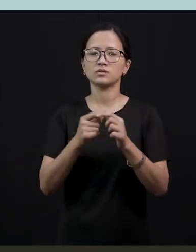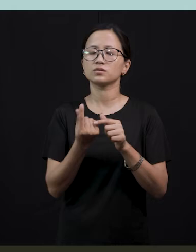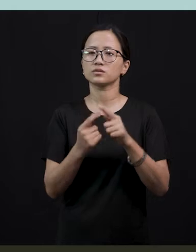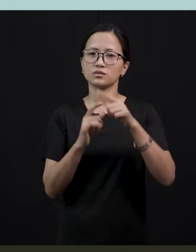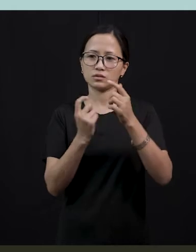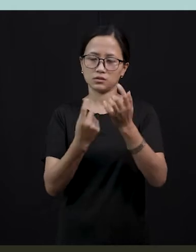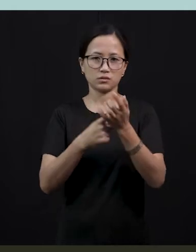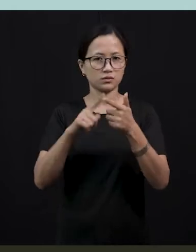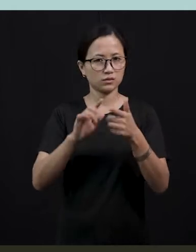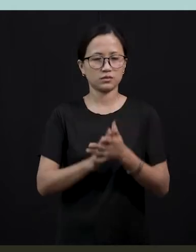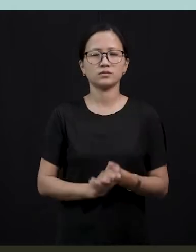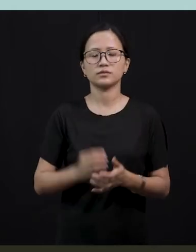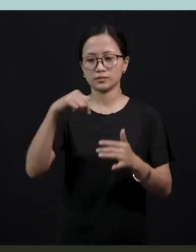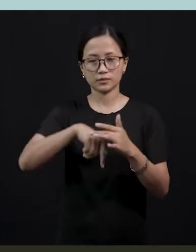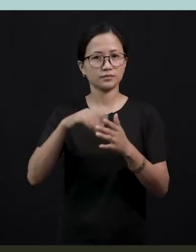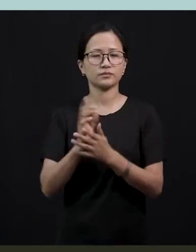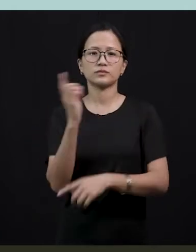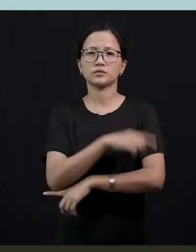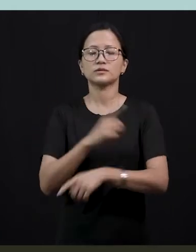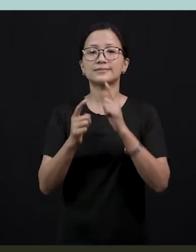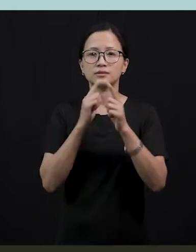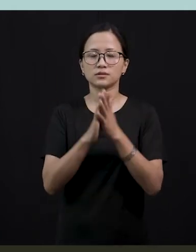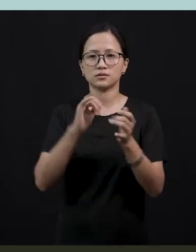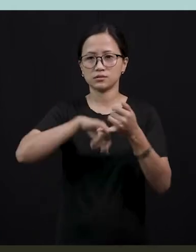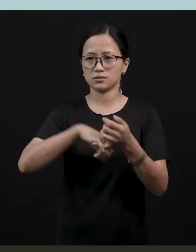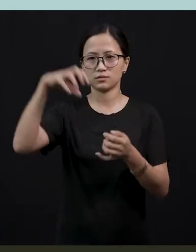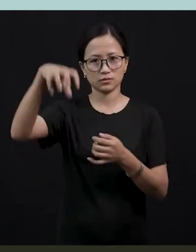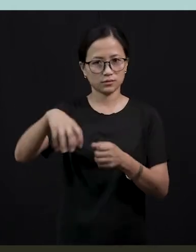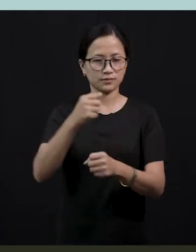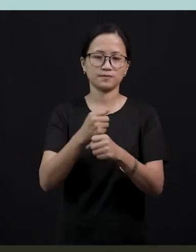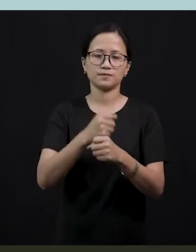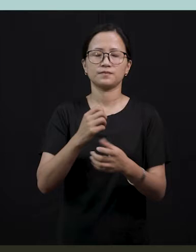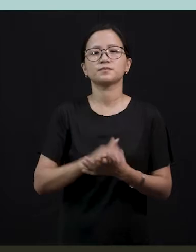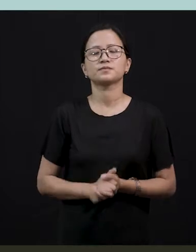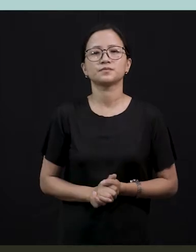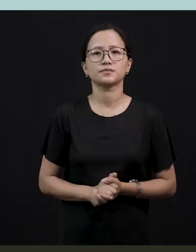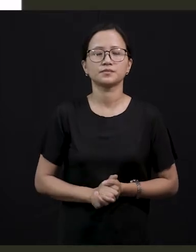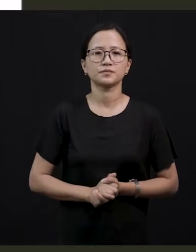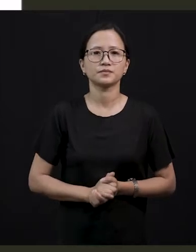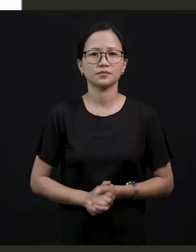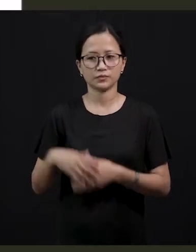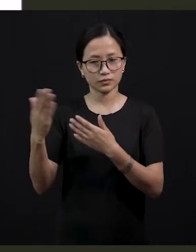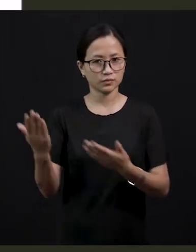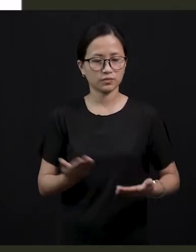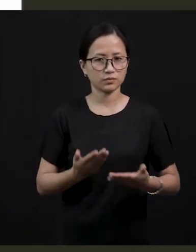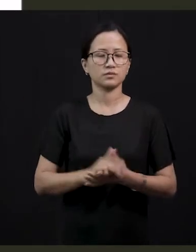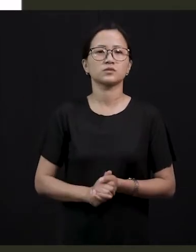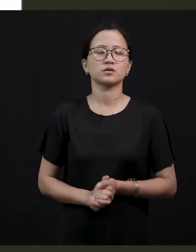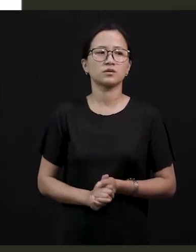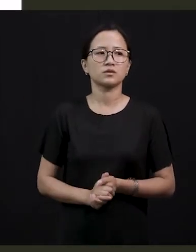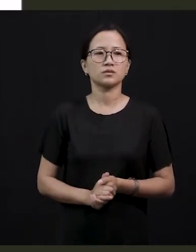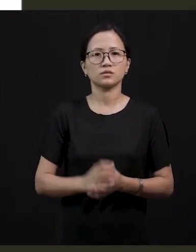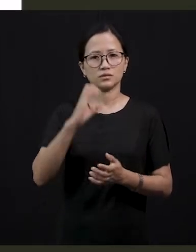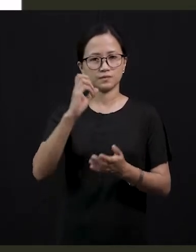in our state government and what all is executive, legislature and judiciary. So welcome to 7 and